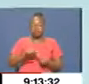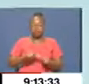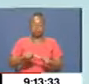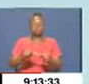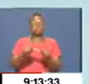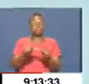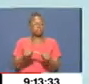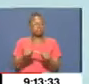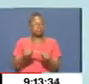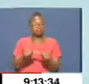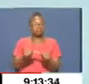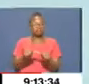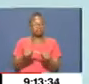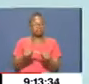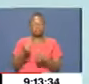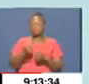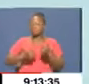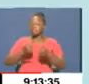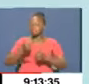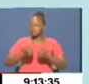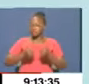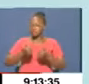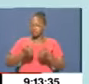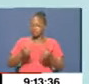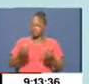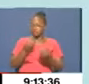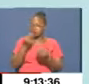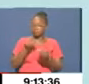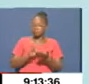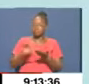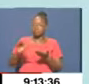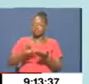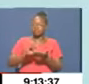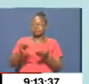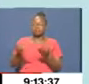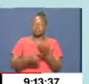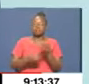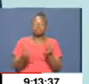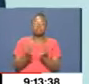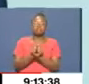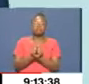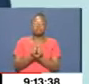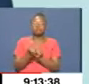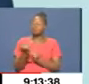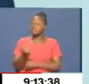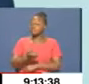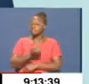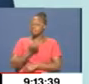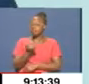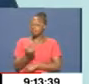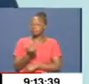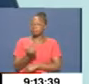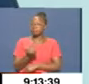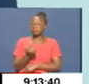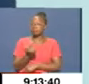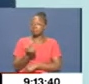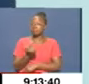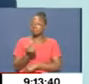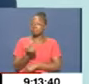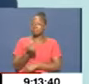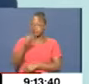ongoing, and for which this food that is being distributed is for the month of October only. And it has cost the